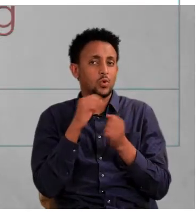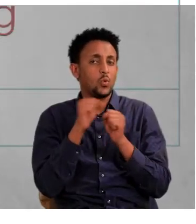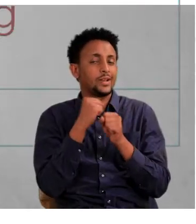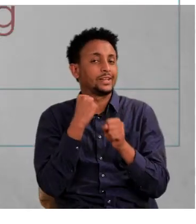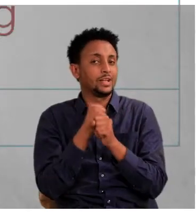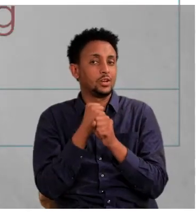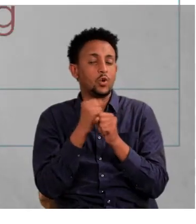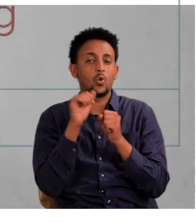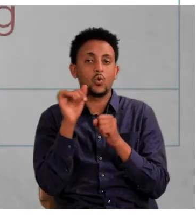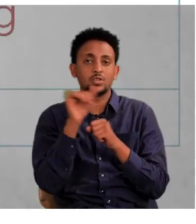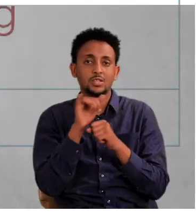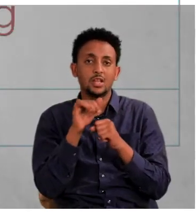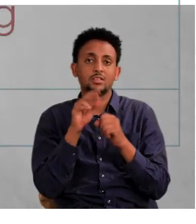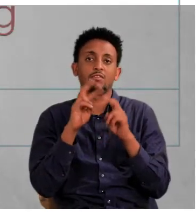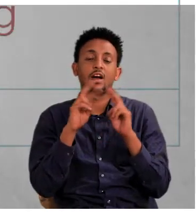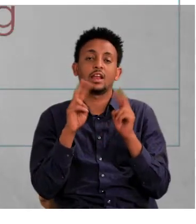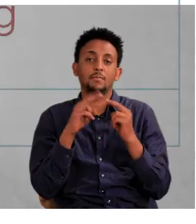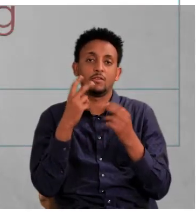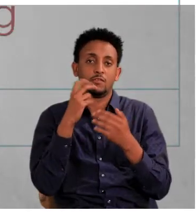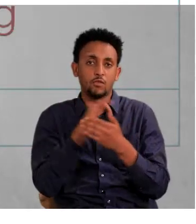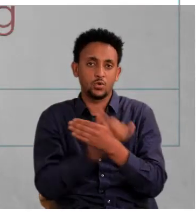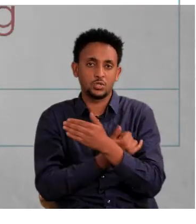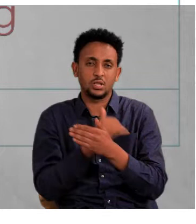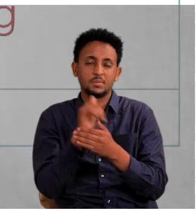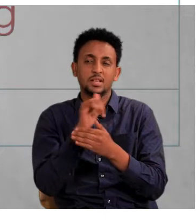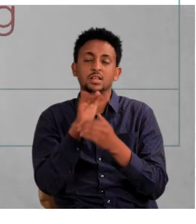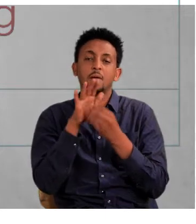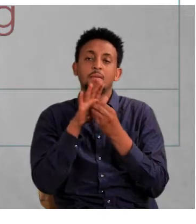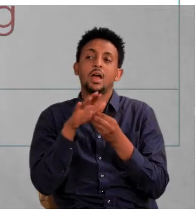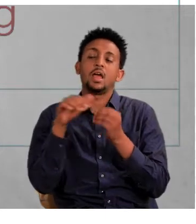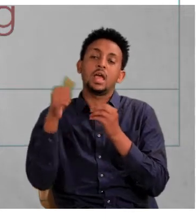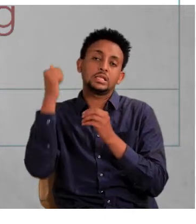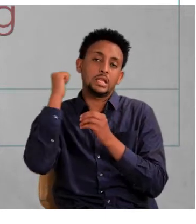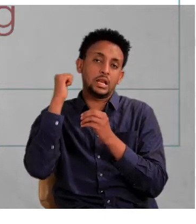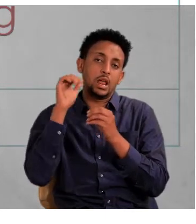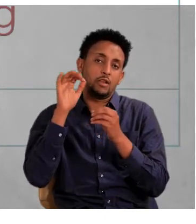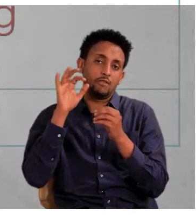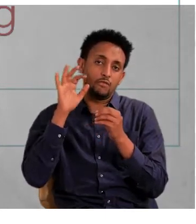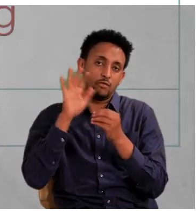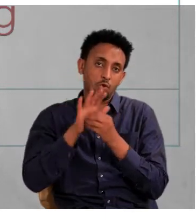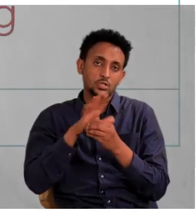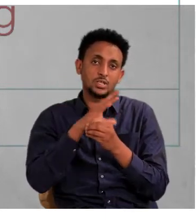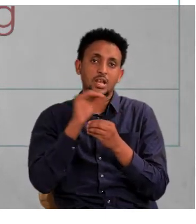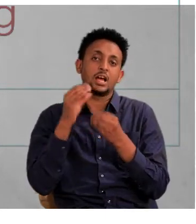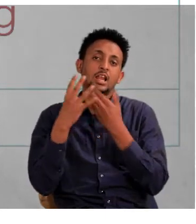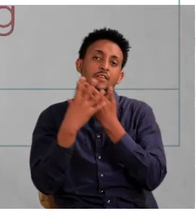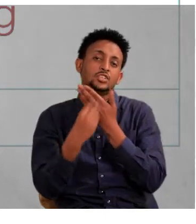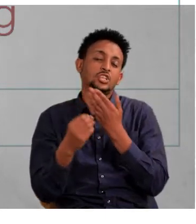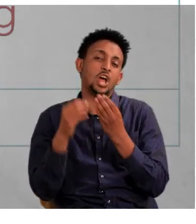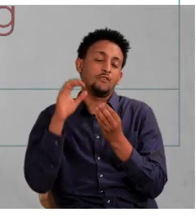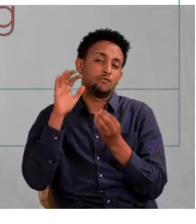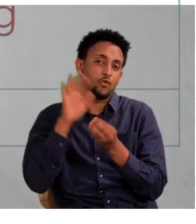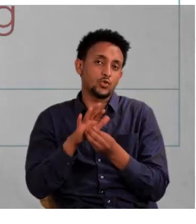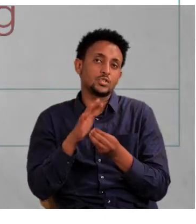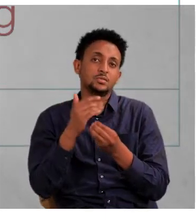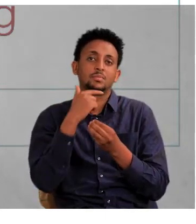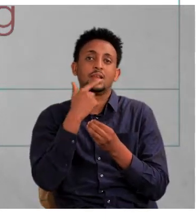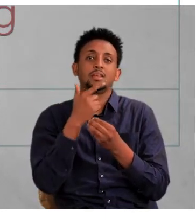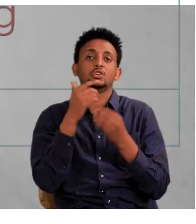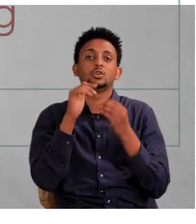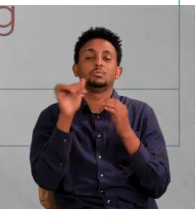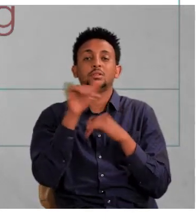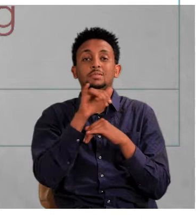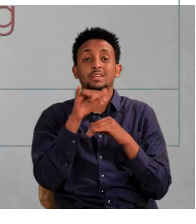by constant force and variable force. Like applied external force, frictional force and gravitational force can be categorized under